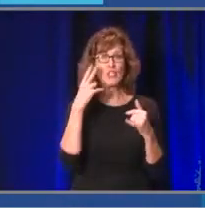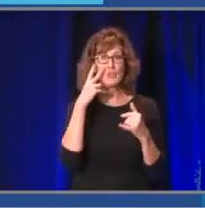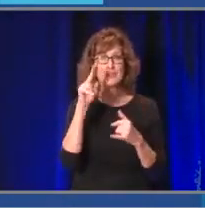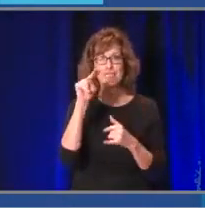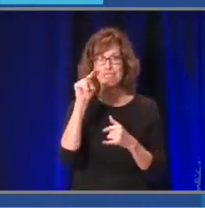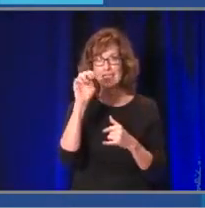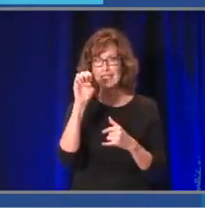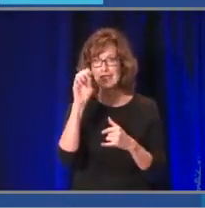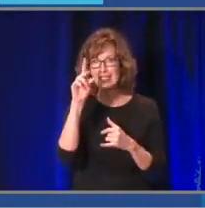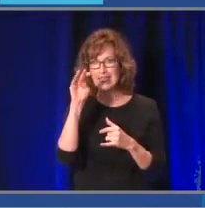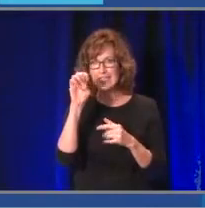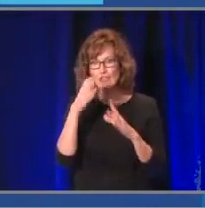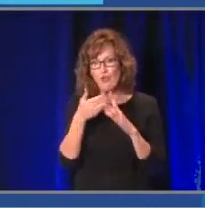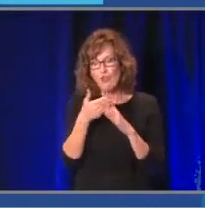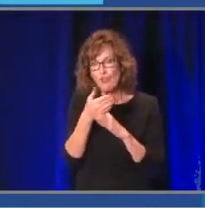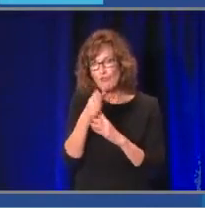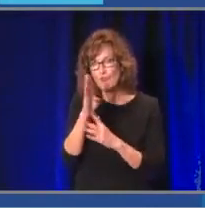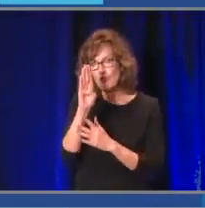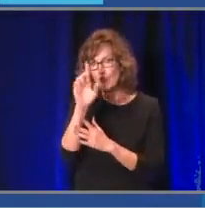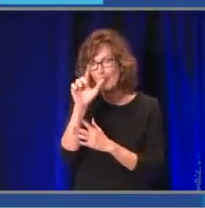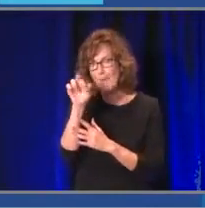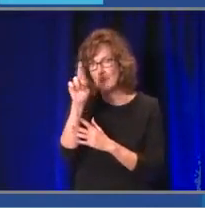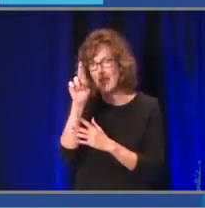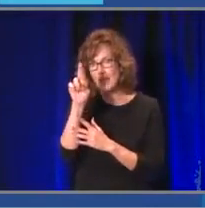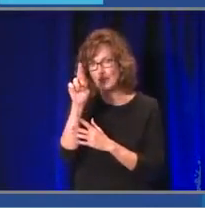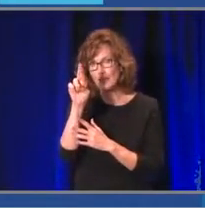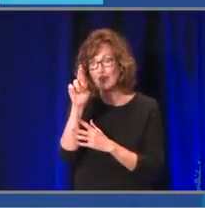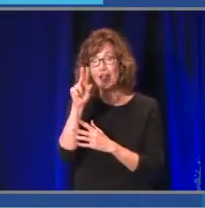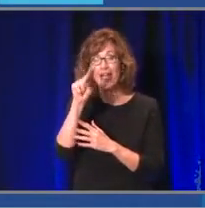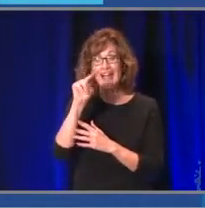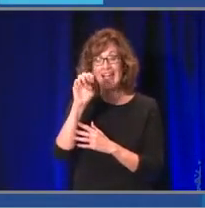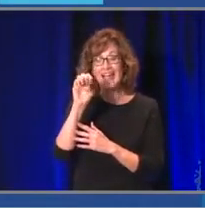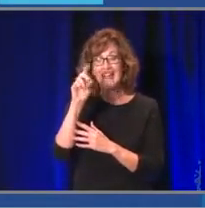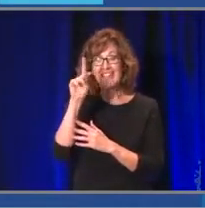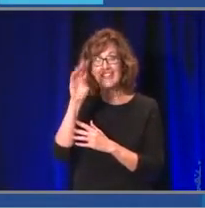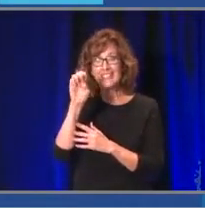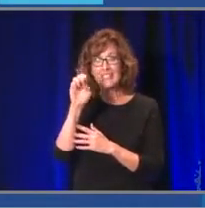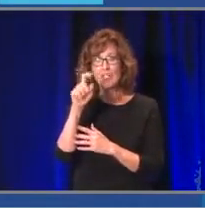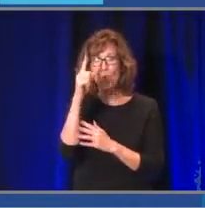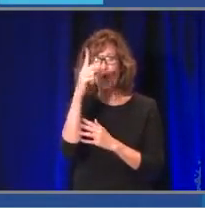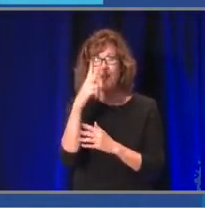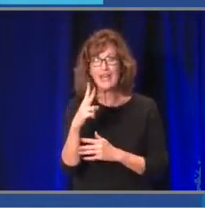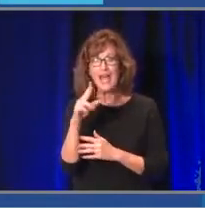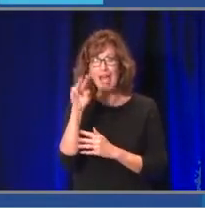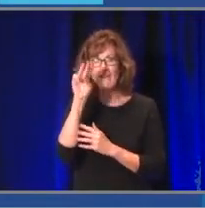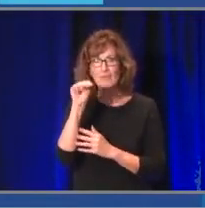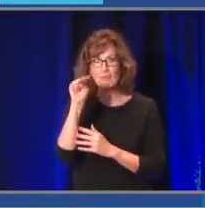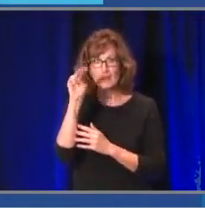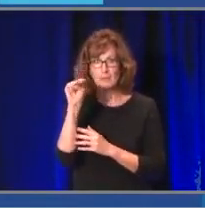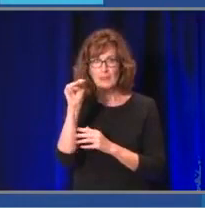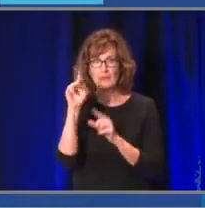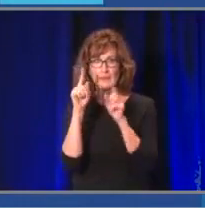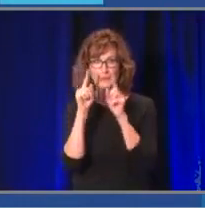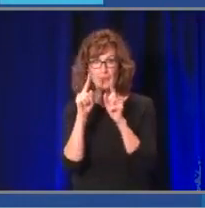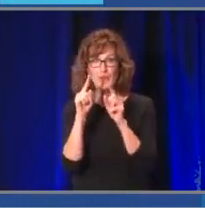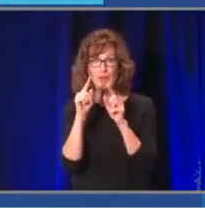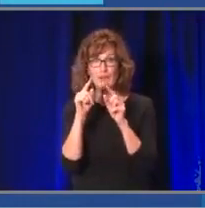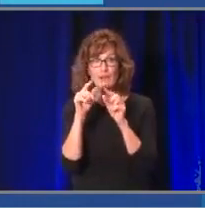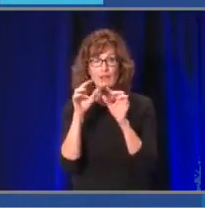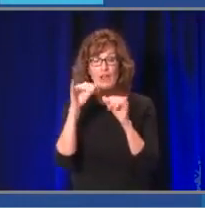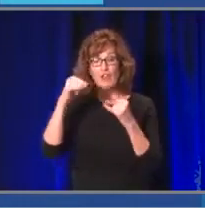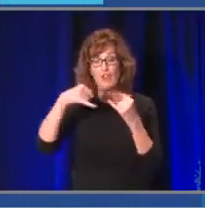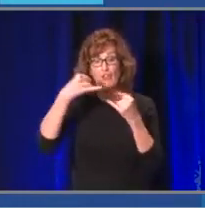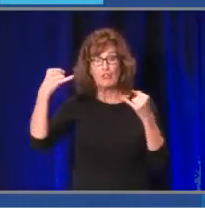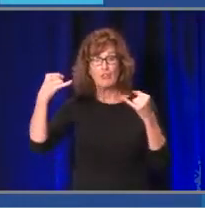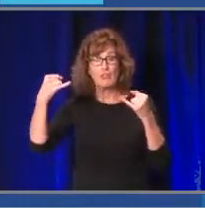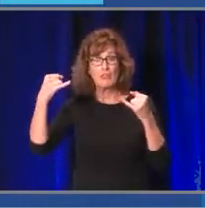bladder. Imagine that needle is literally a 0.5 millimeter wide. The suture is